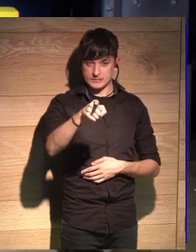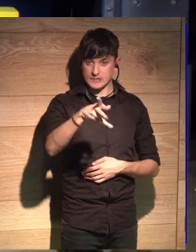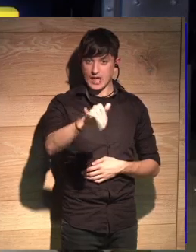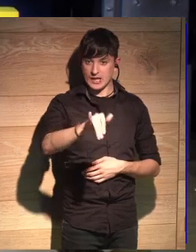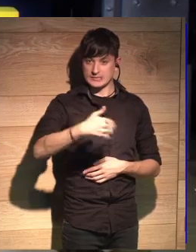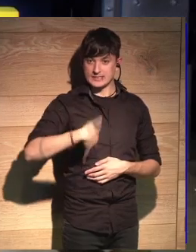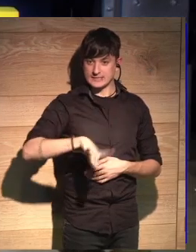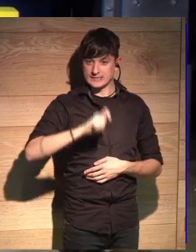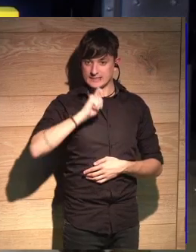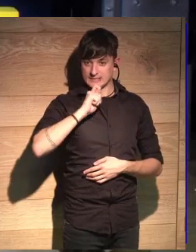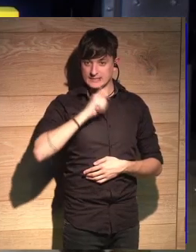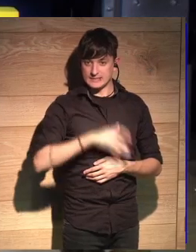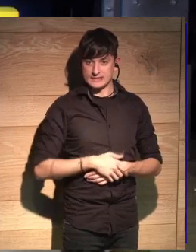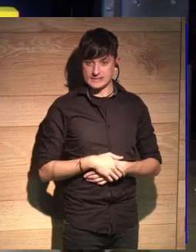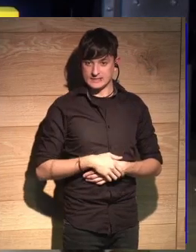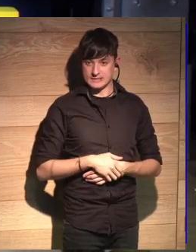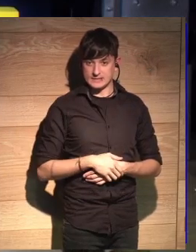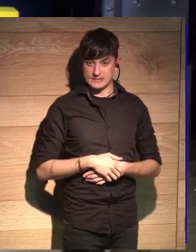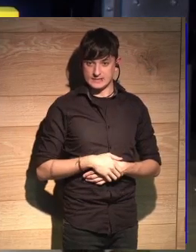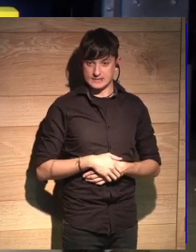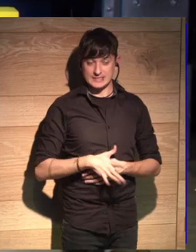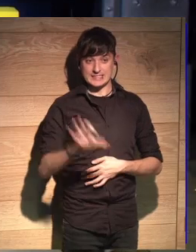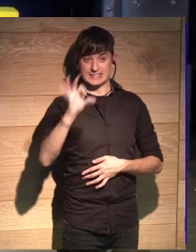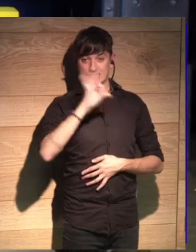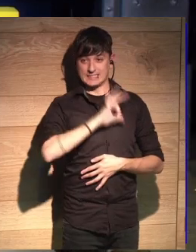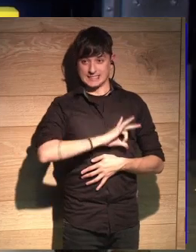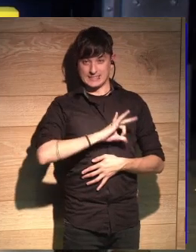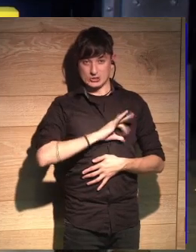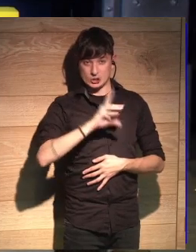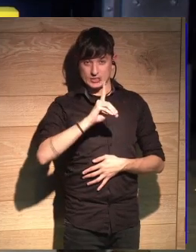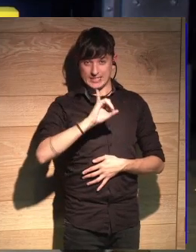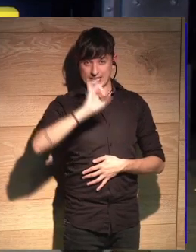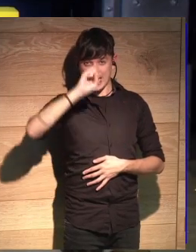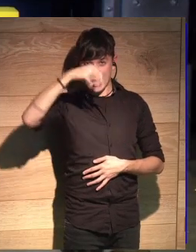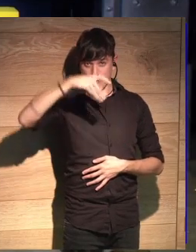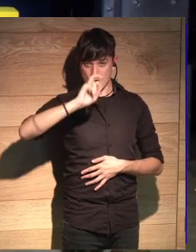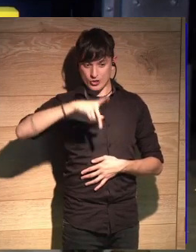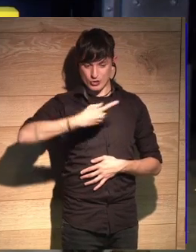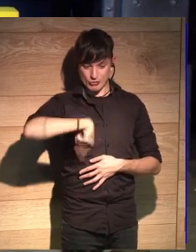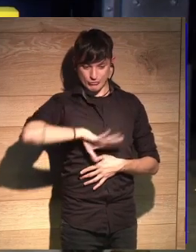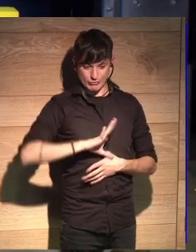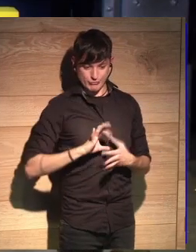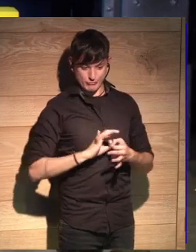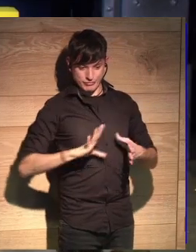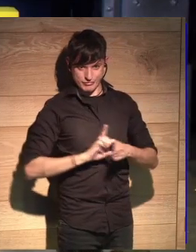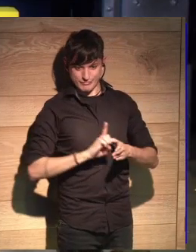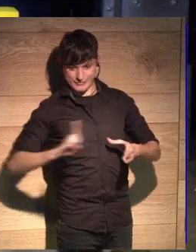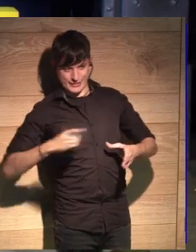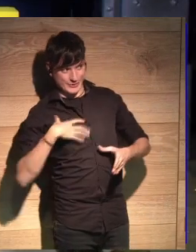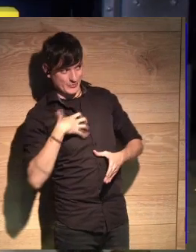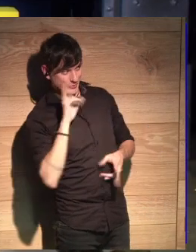or here. You are the excluded here. We're the ones you cannot see.